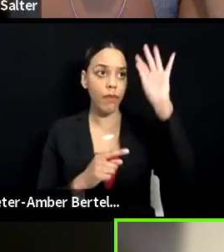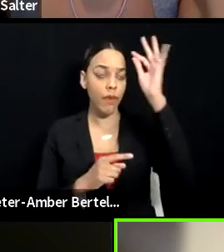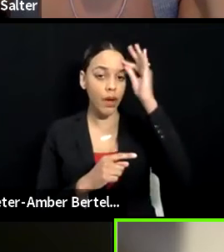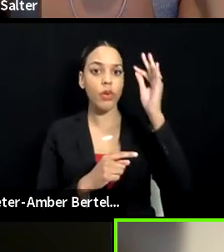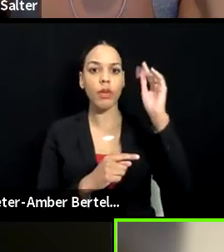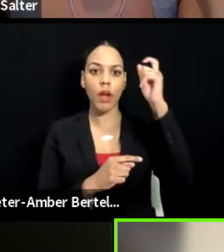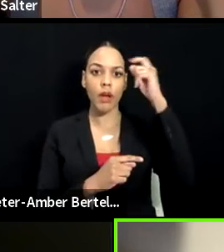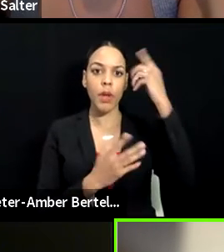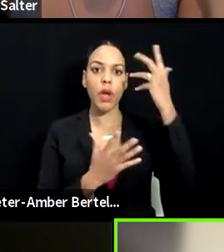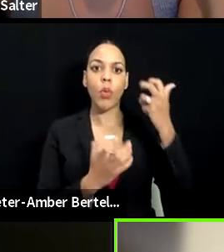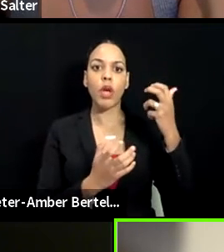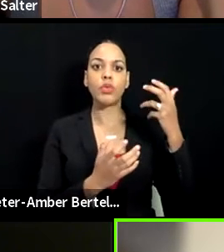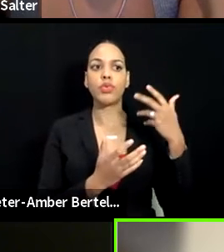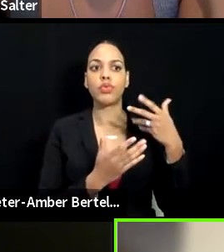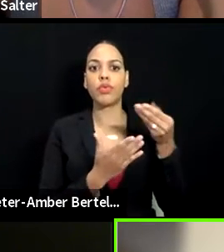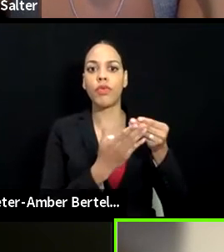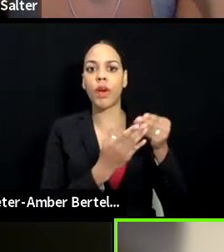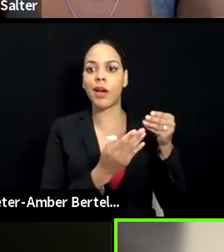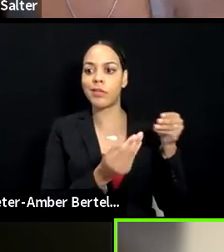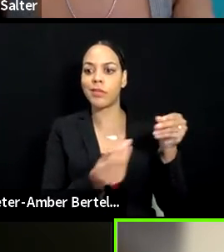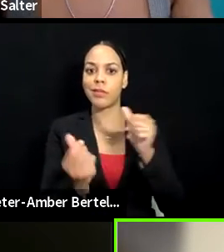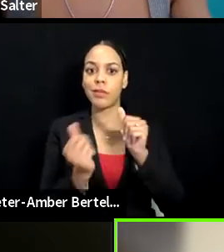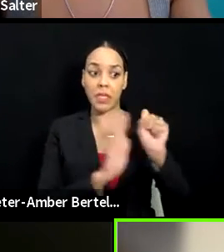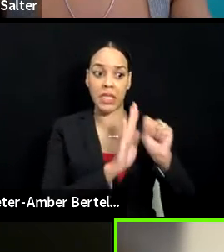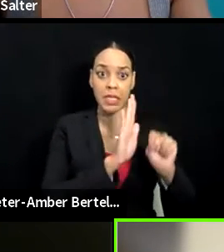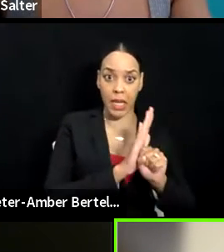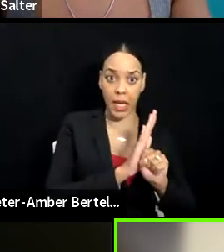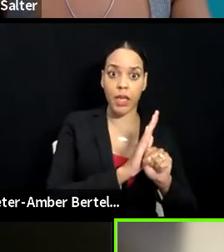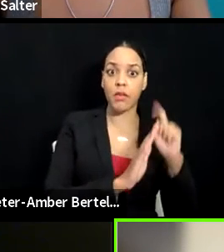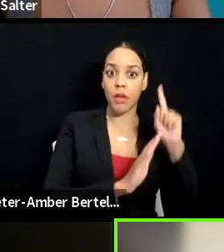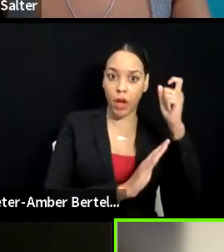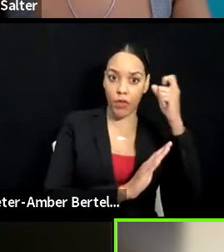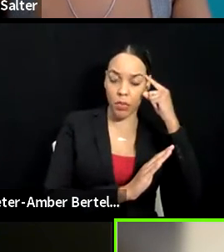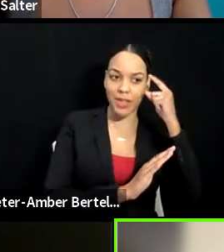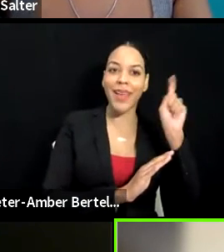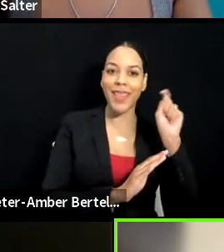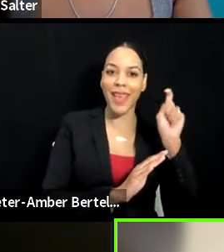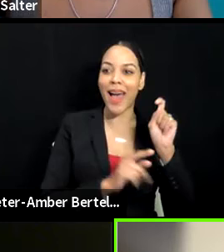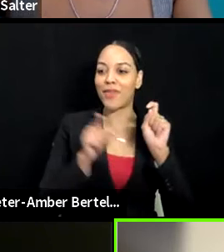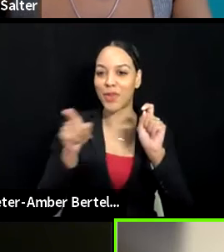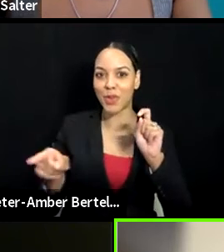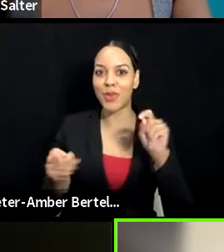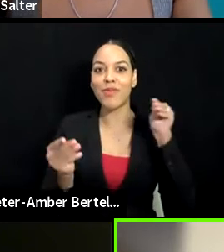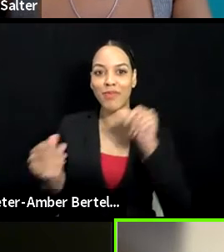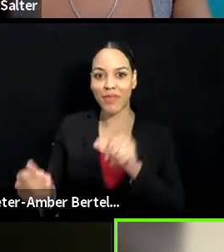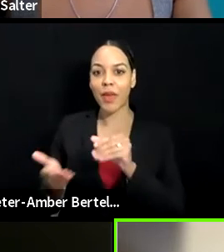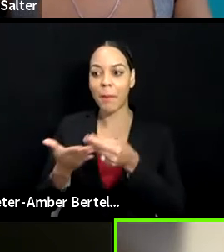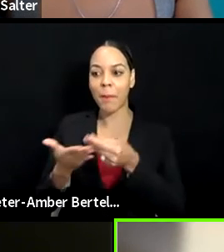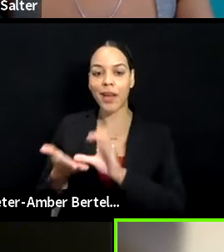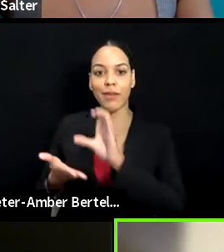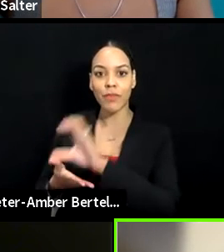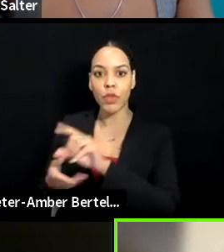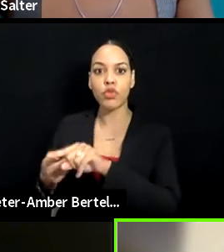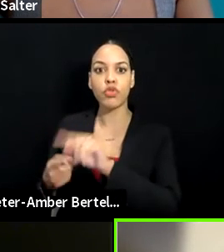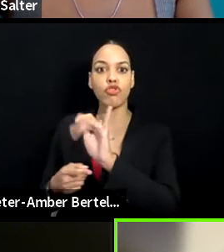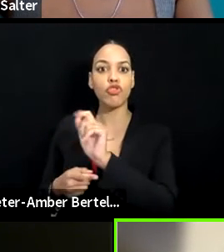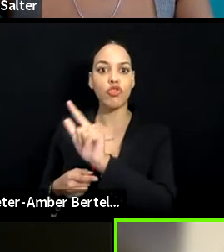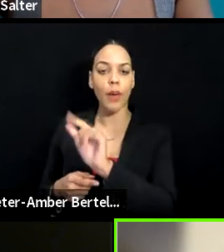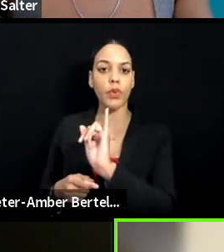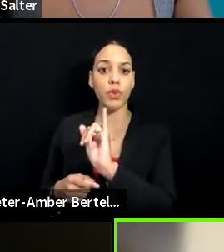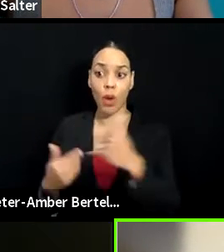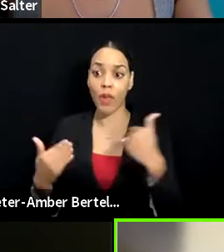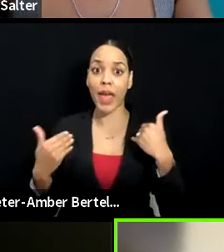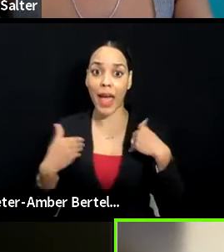governments in a crisis, they also need to fund tribal governments, first of all, because they have a treaty, trust, duty, and responsibility to. If it weren't for the hundreds of treaties